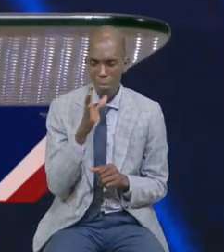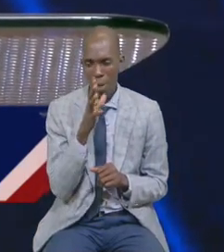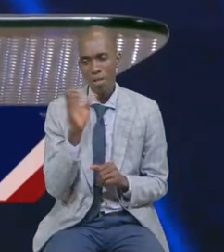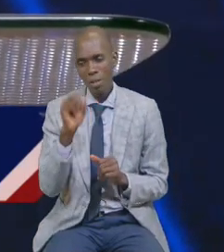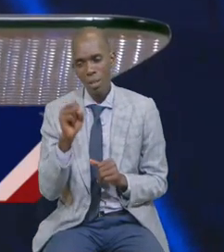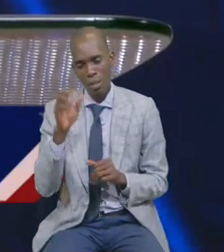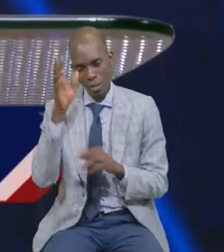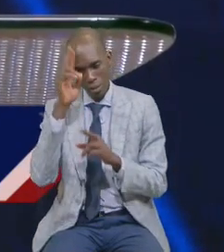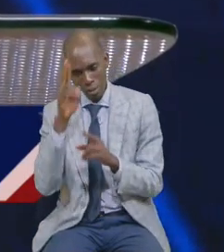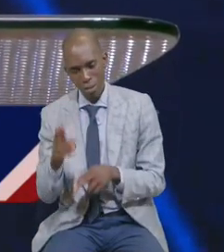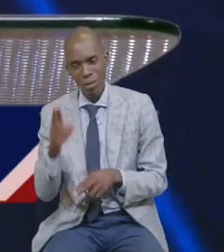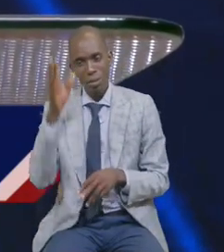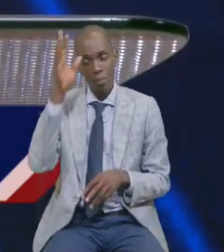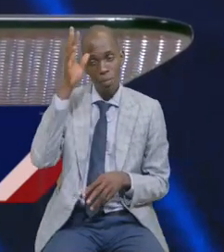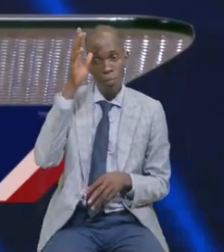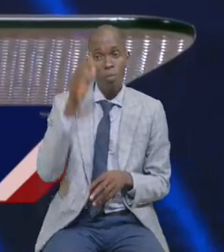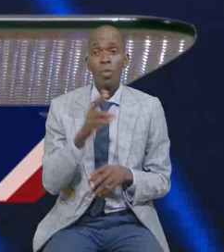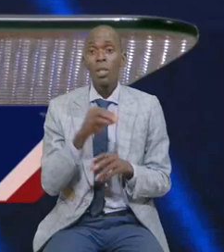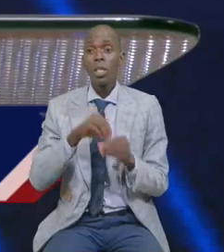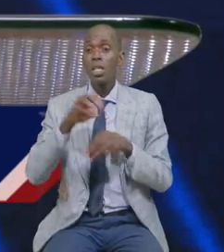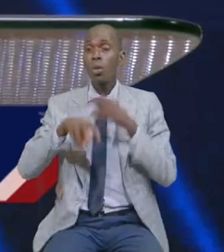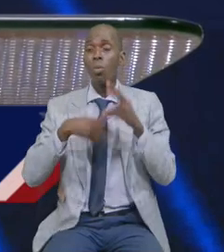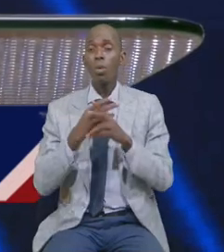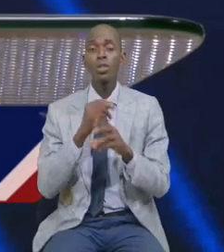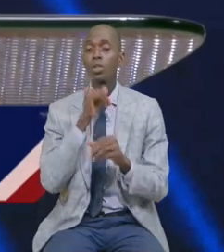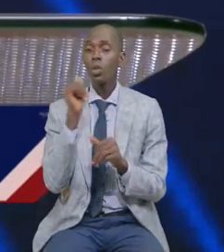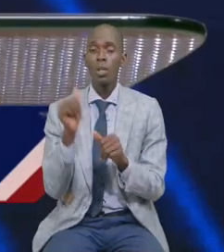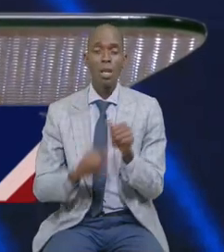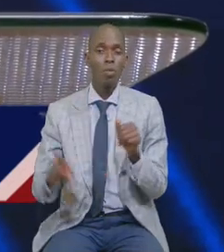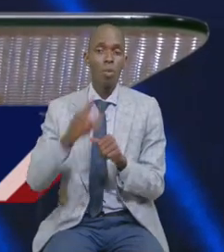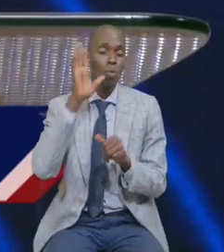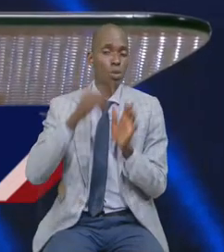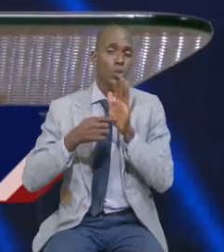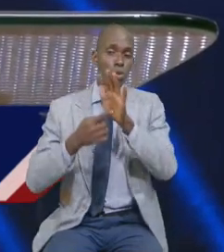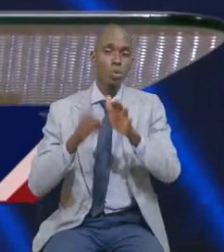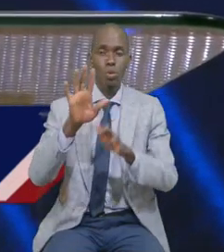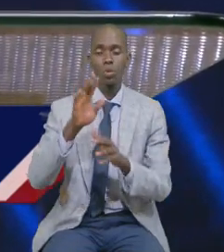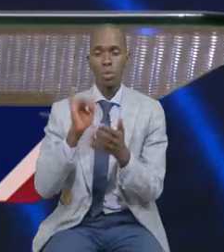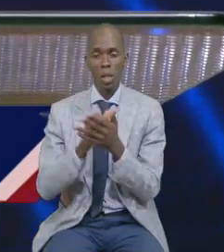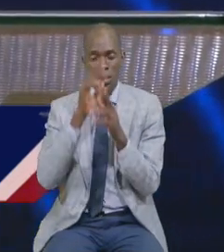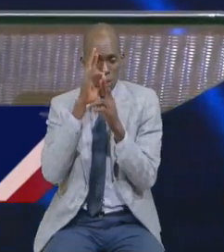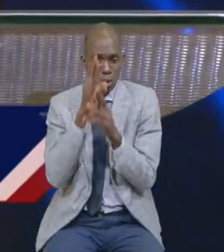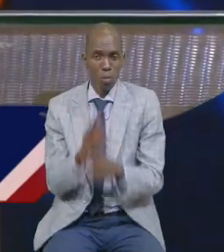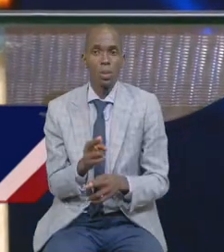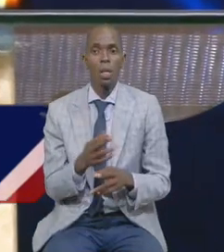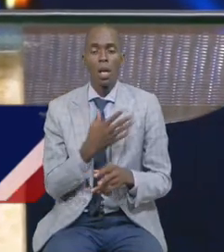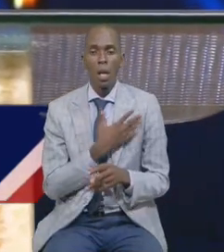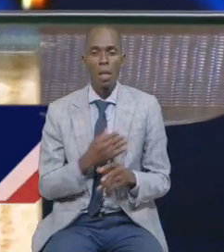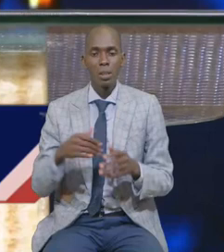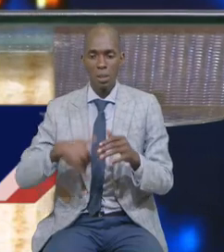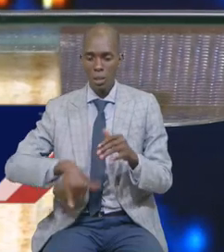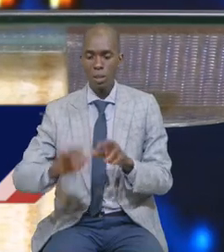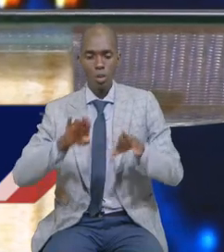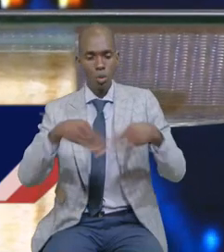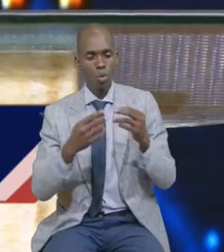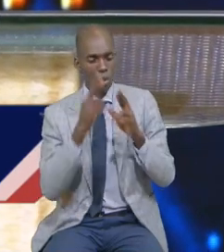In the world, not everybody will show respect, even the ordinary respect they show to the man, the woman on the street.